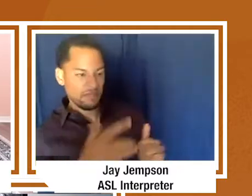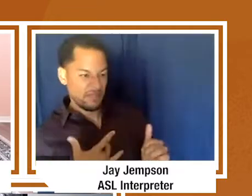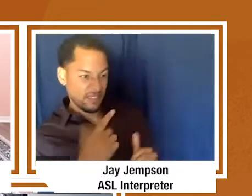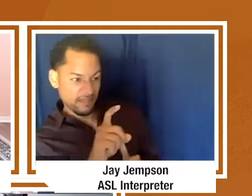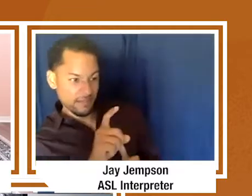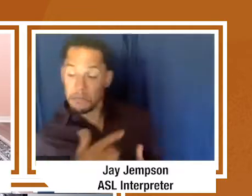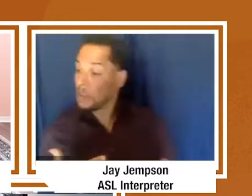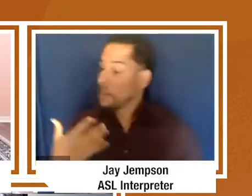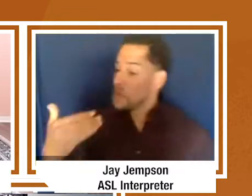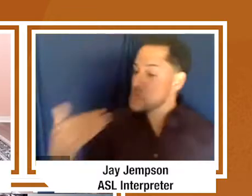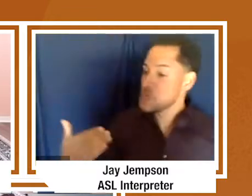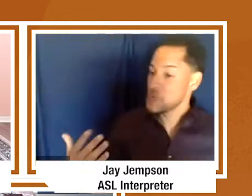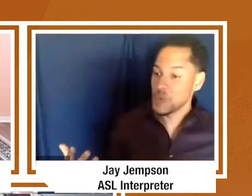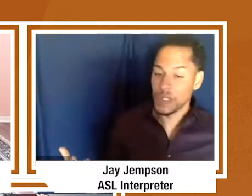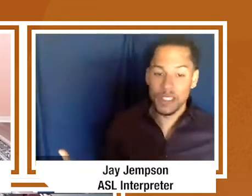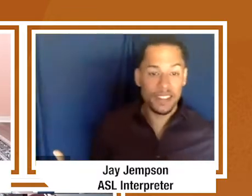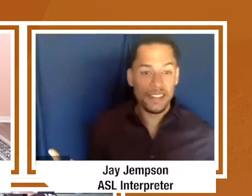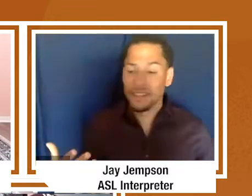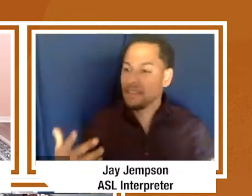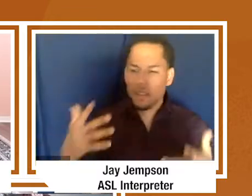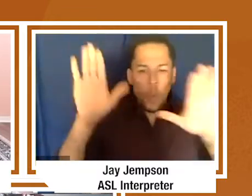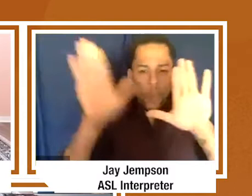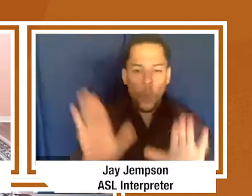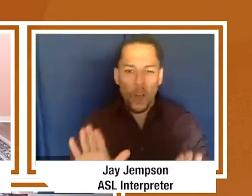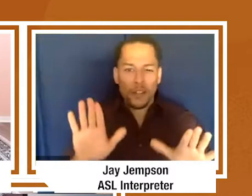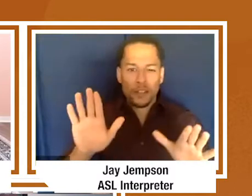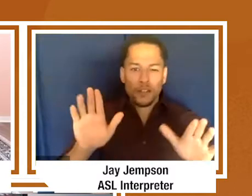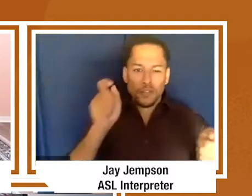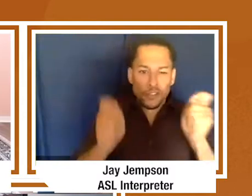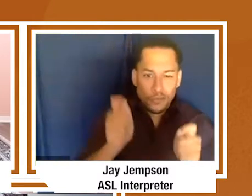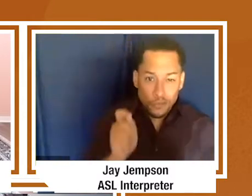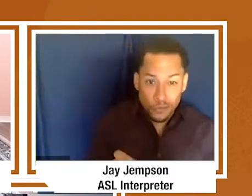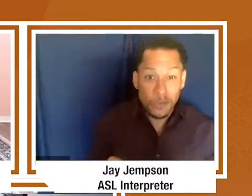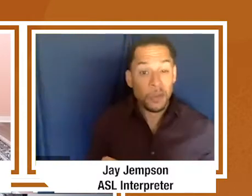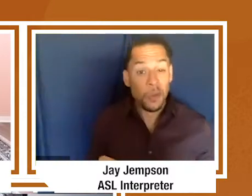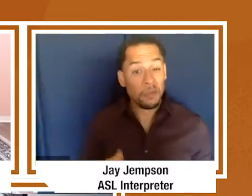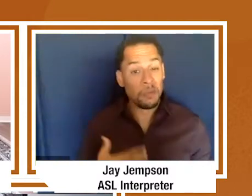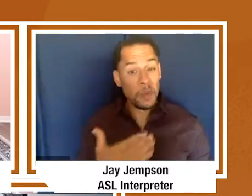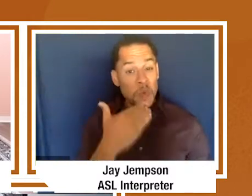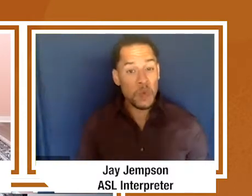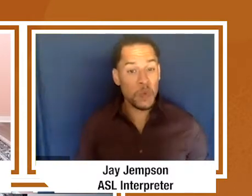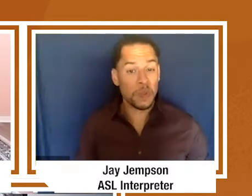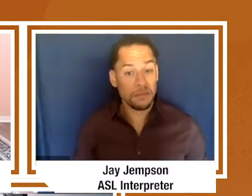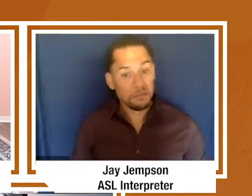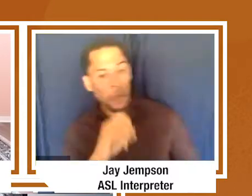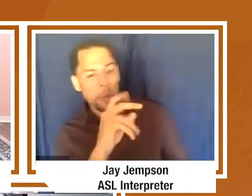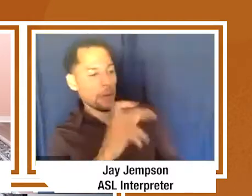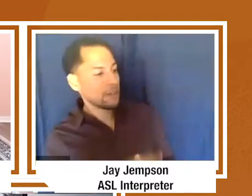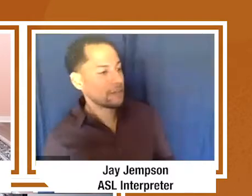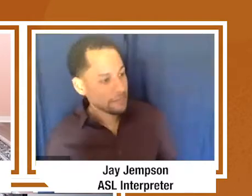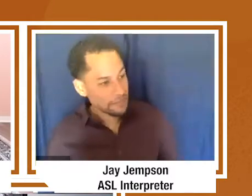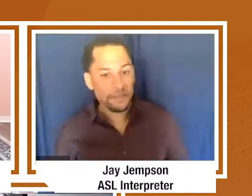sunny. It's weather's changing. I'm good. Thank you. Okay. You know, look, I